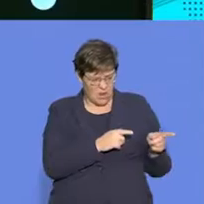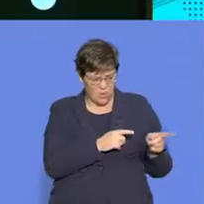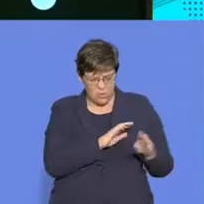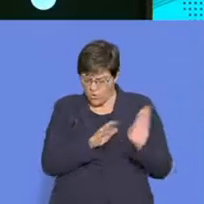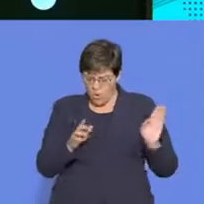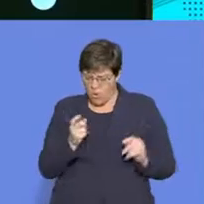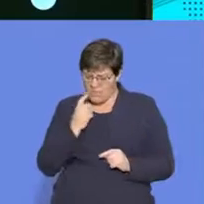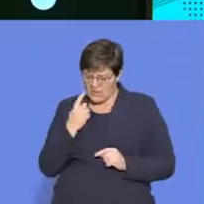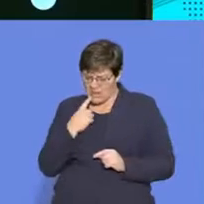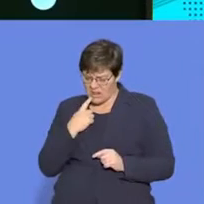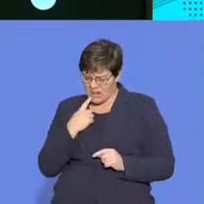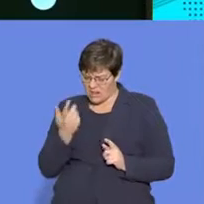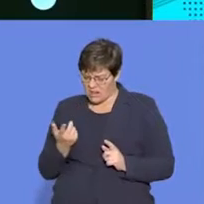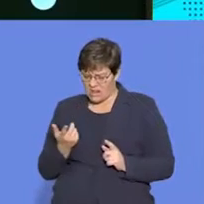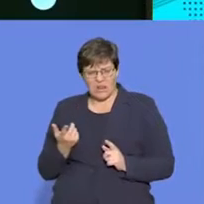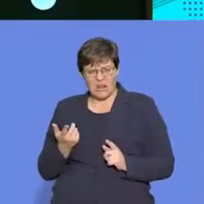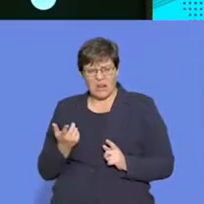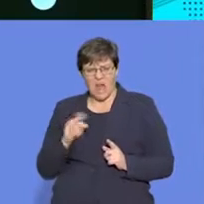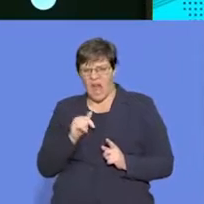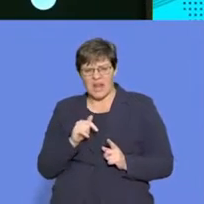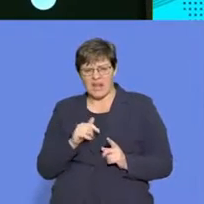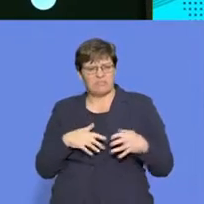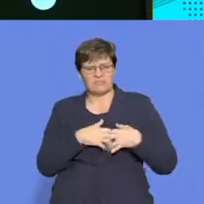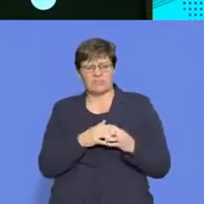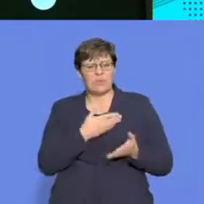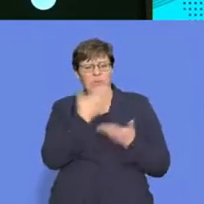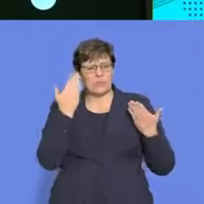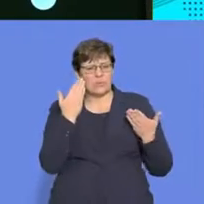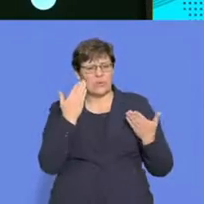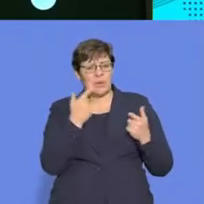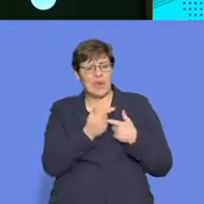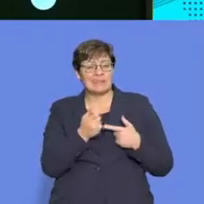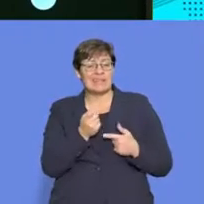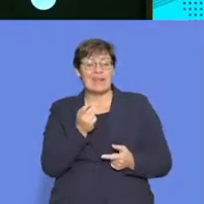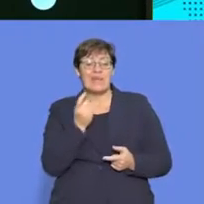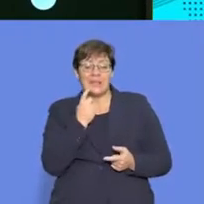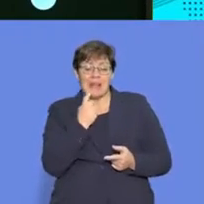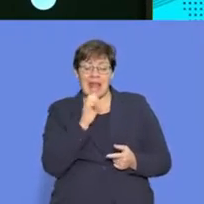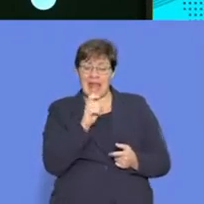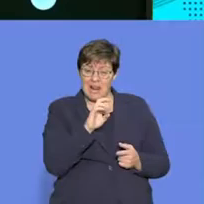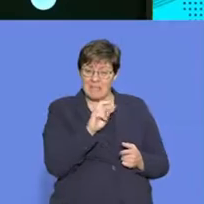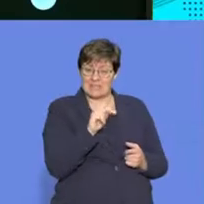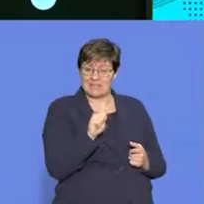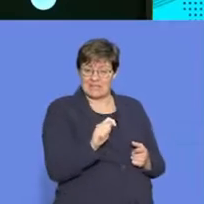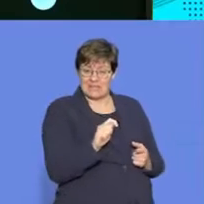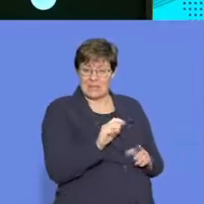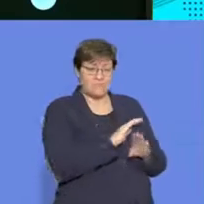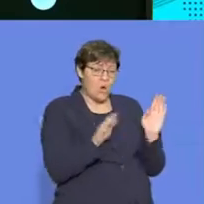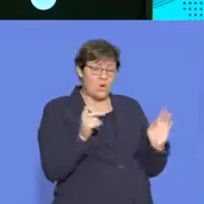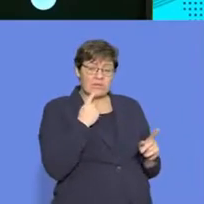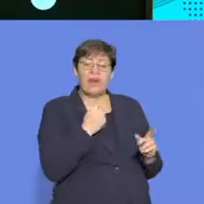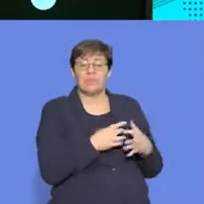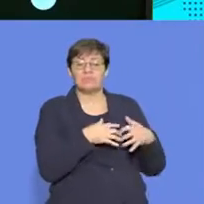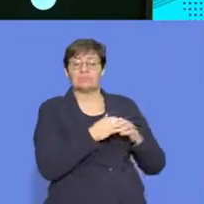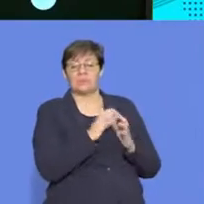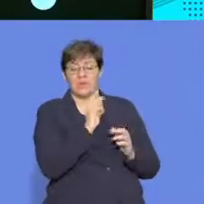formed. Here we're dealing with non-metals, and the ions aren't going to form, but the metal, the element, is going to